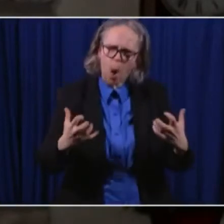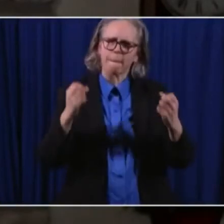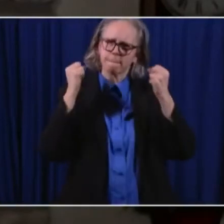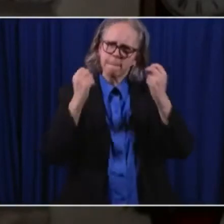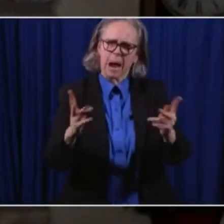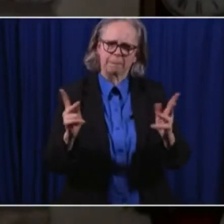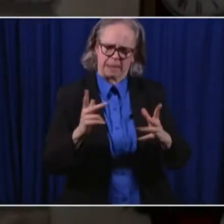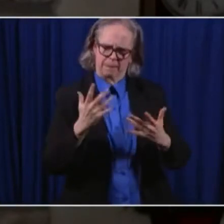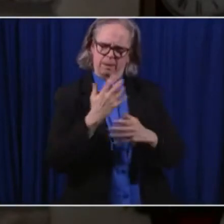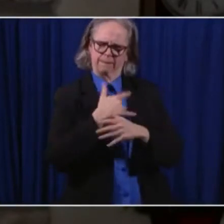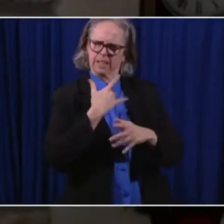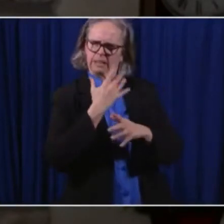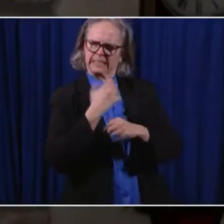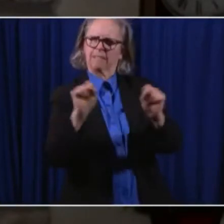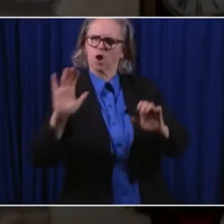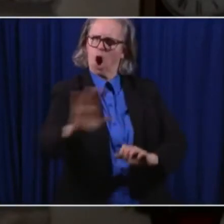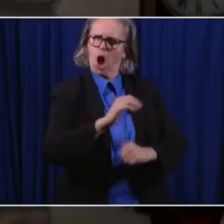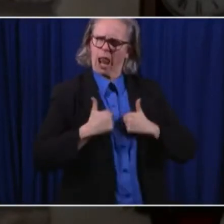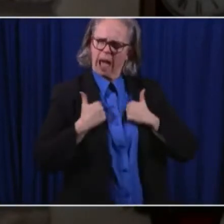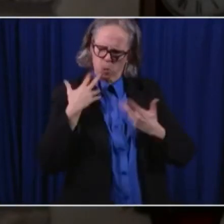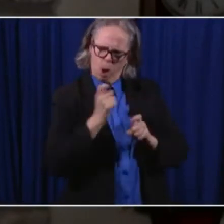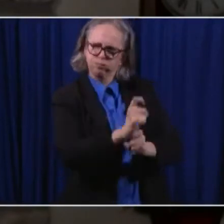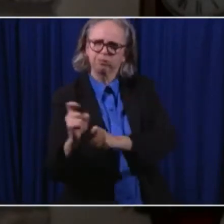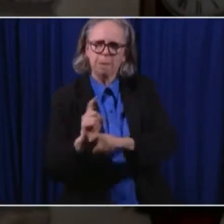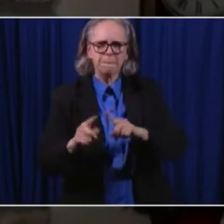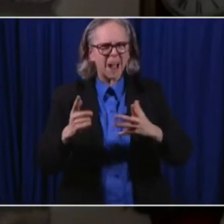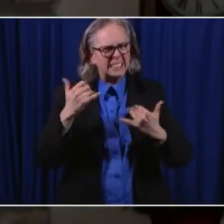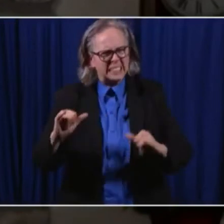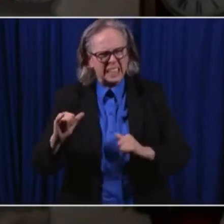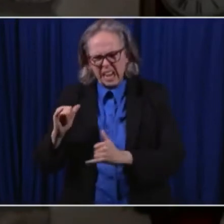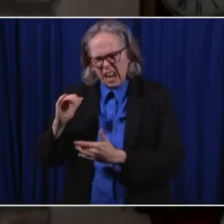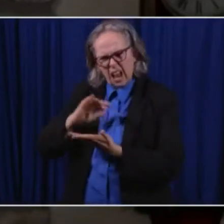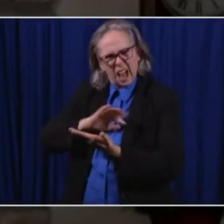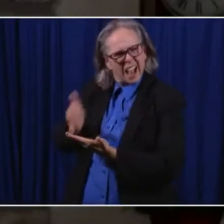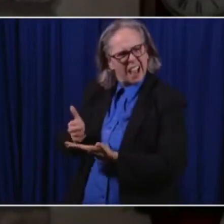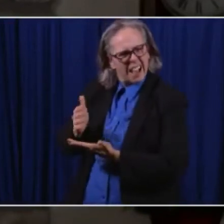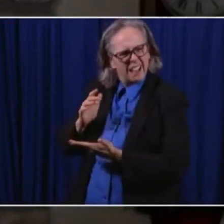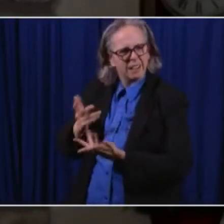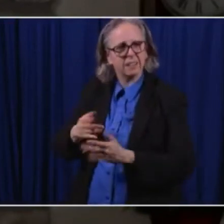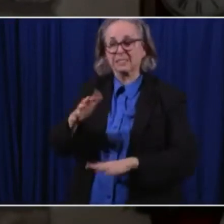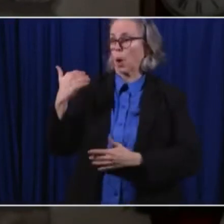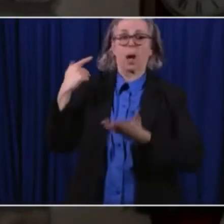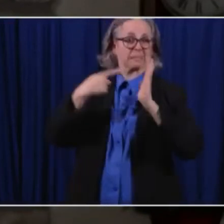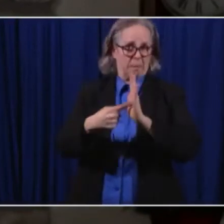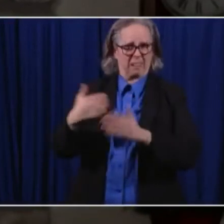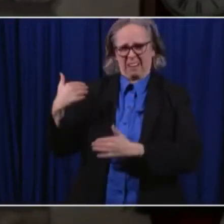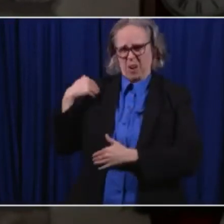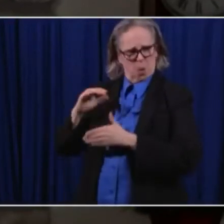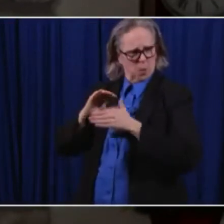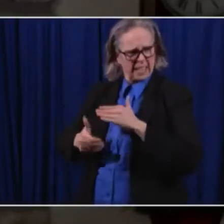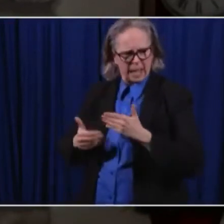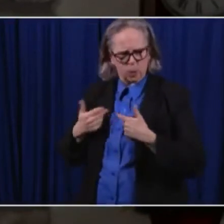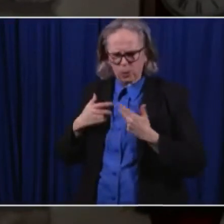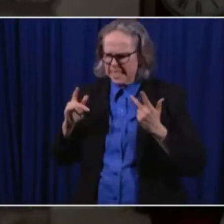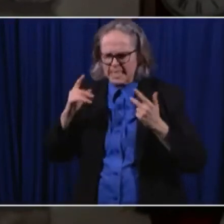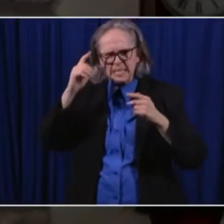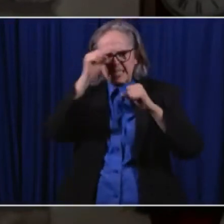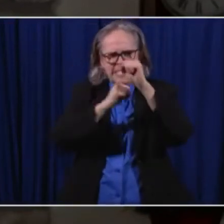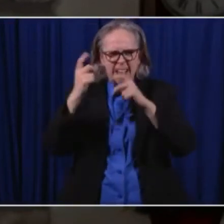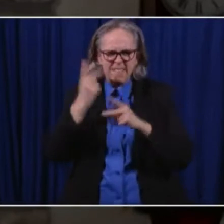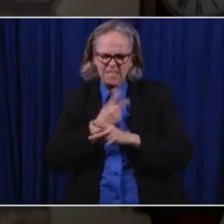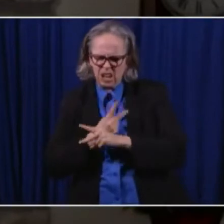focus is going to be on. We spent some time over the weekend working on this. We spent some time again this morning